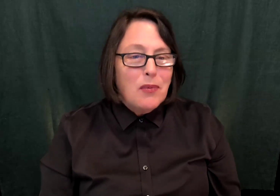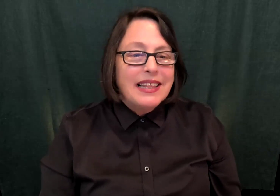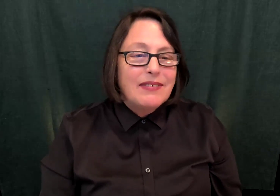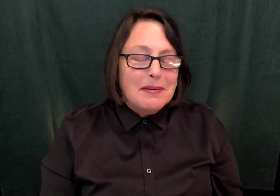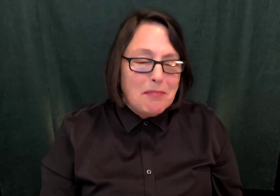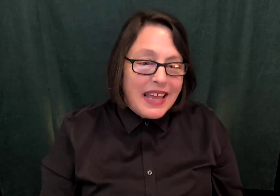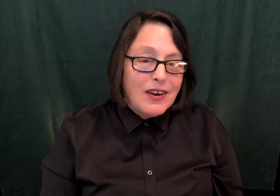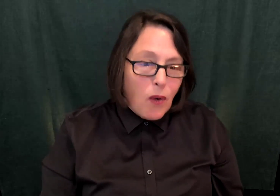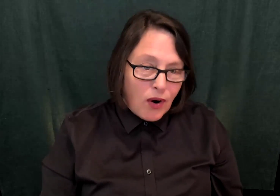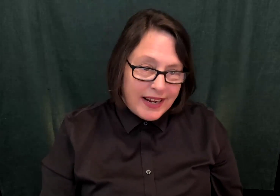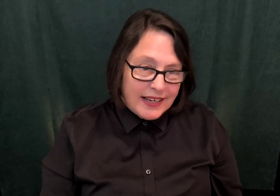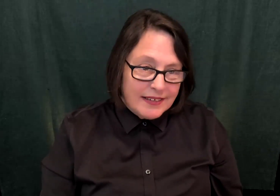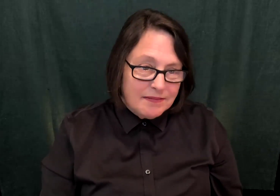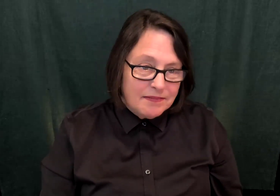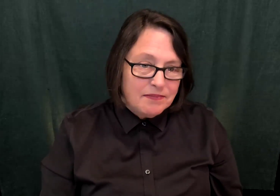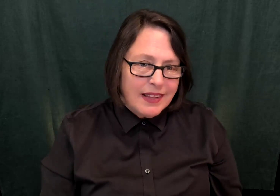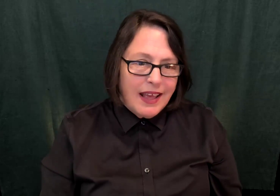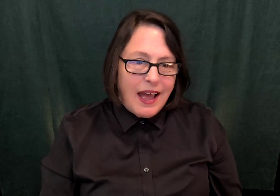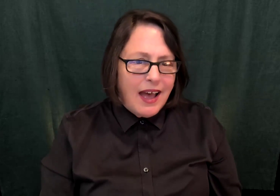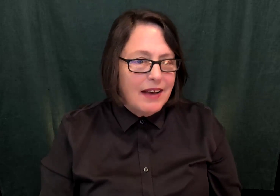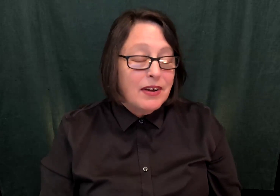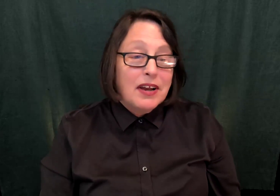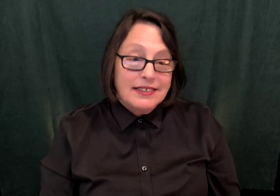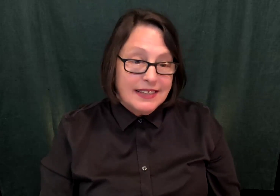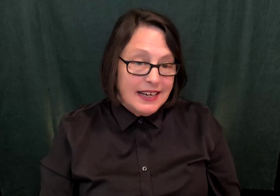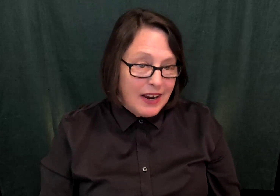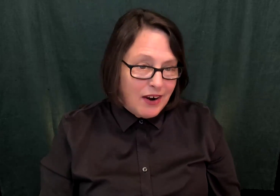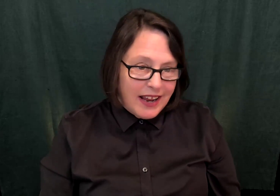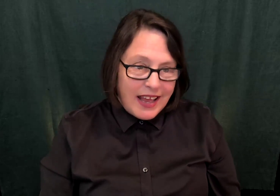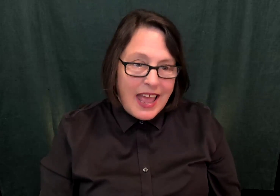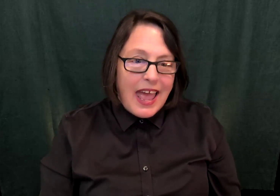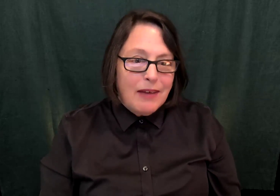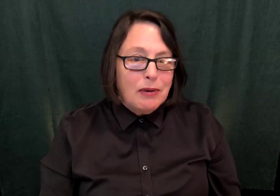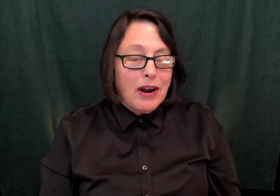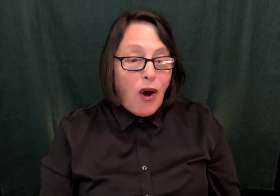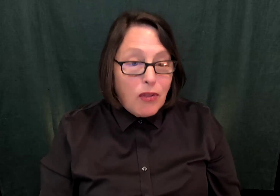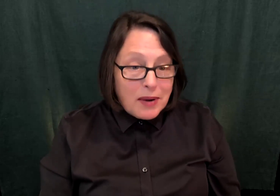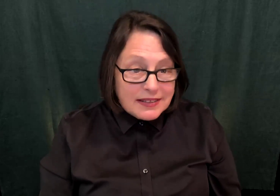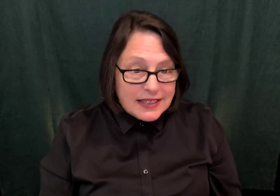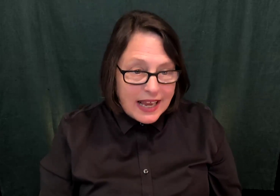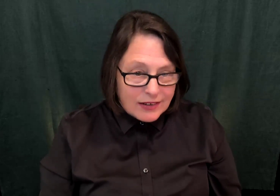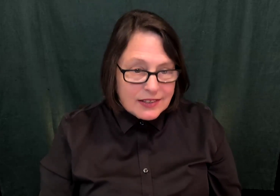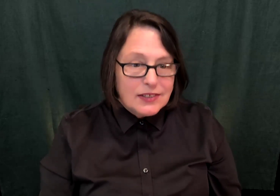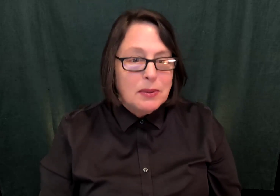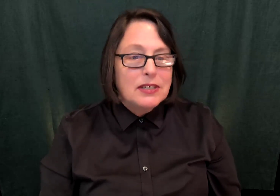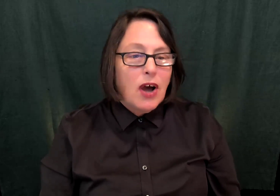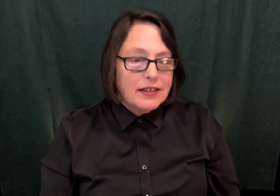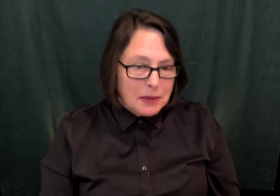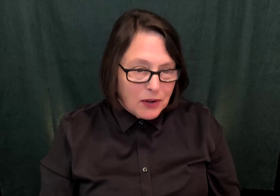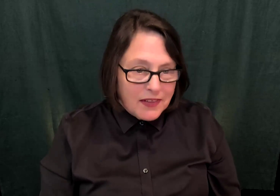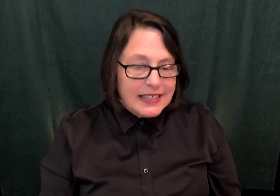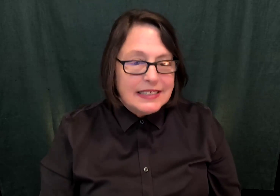That time we lived in Bend, Oregon, a very isolated area. And we went all the way to Seattle to